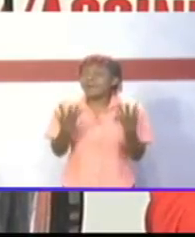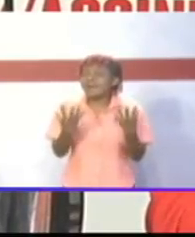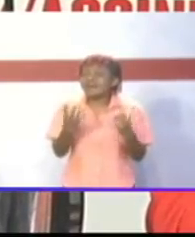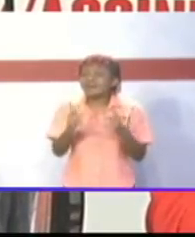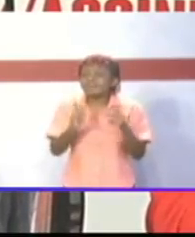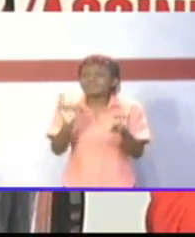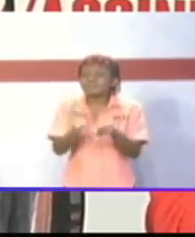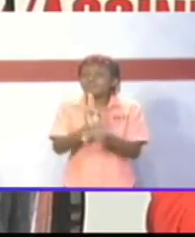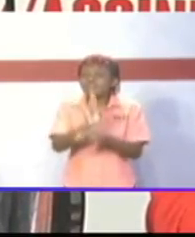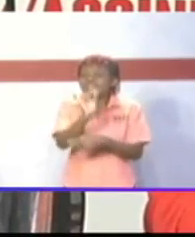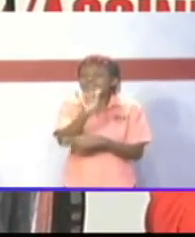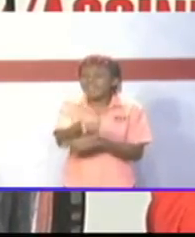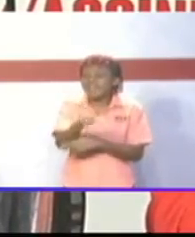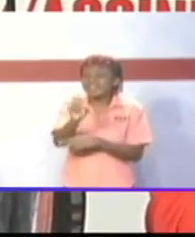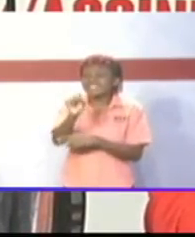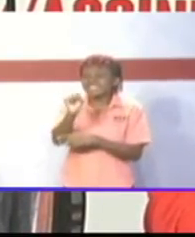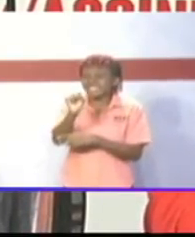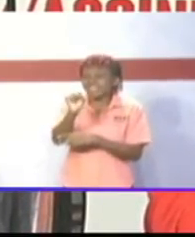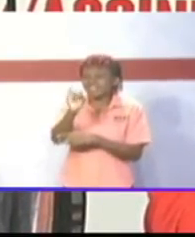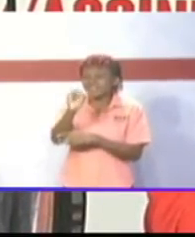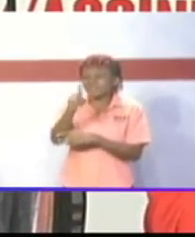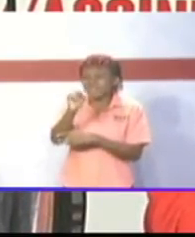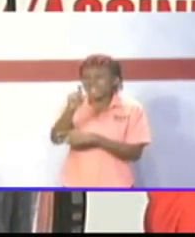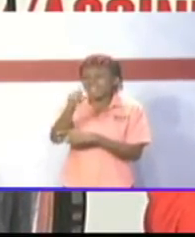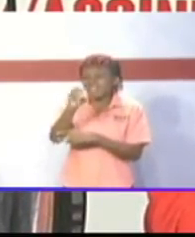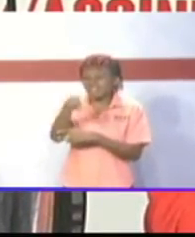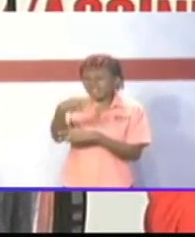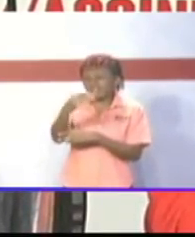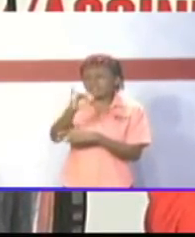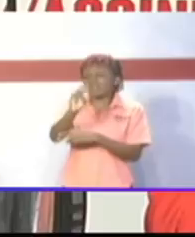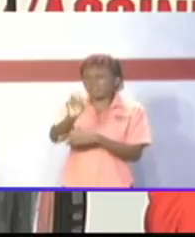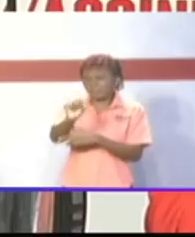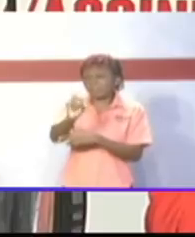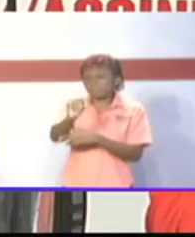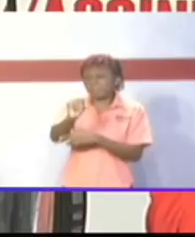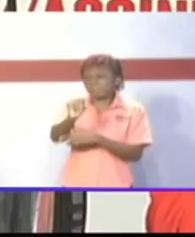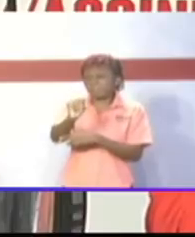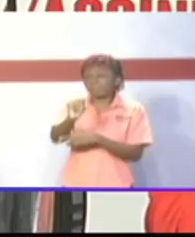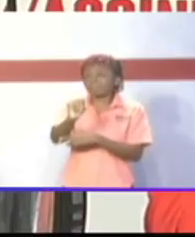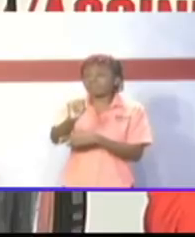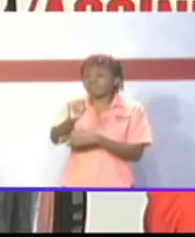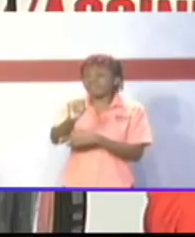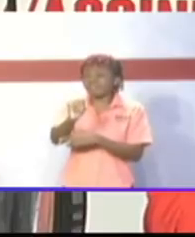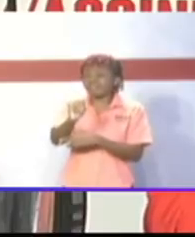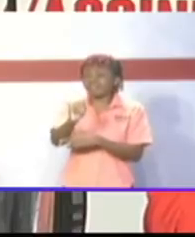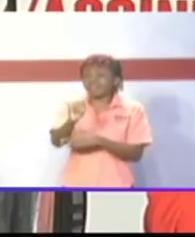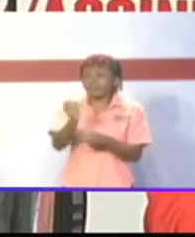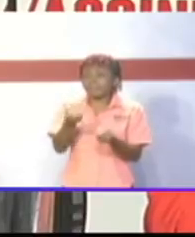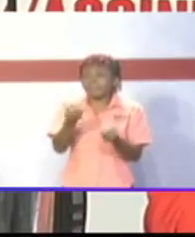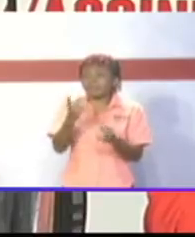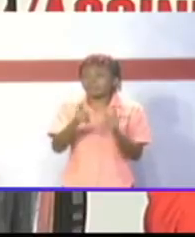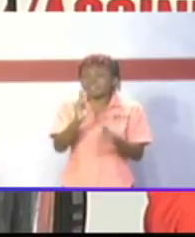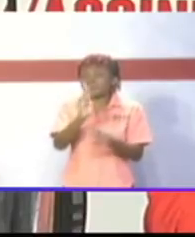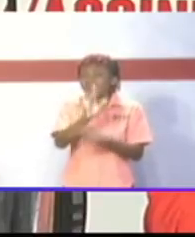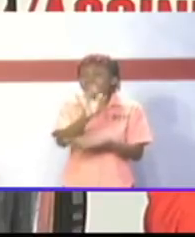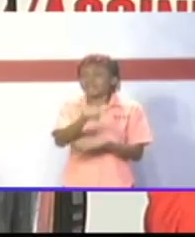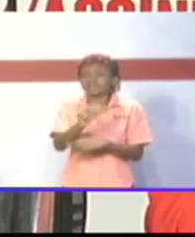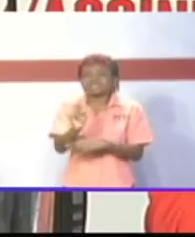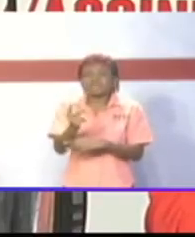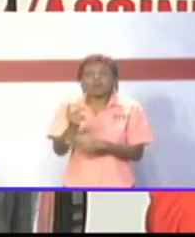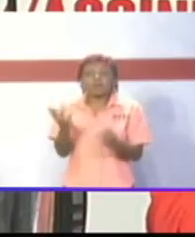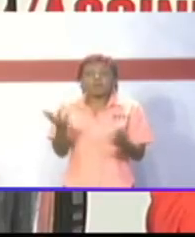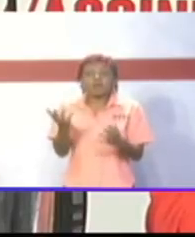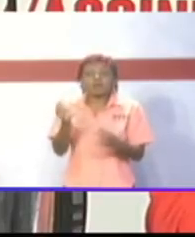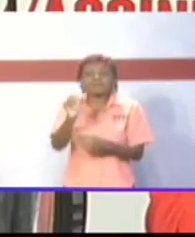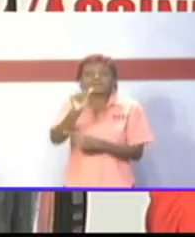over 40%. Second is AstraZeneca, I believe. Third will be Pfizer,